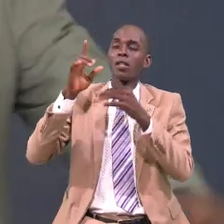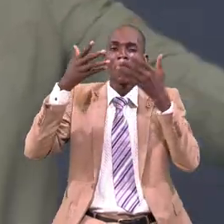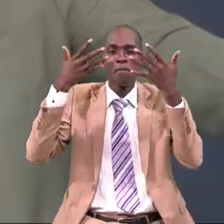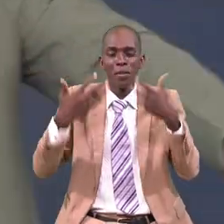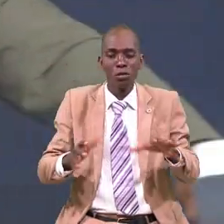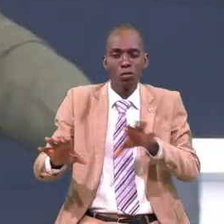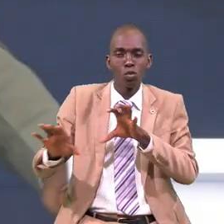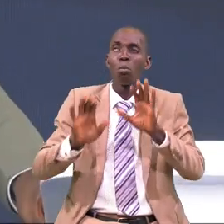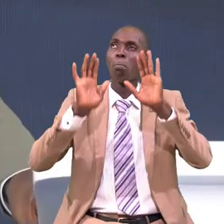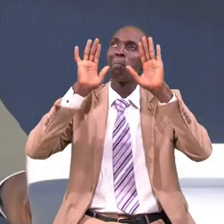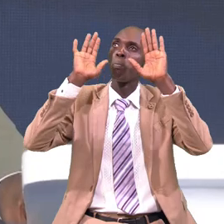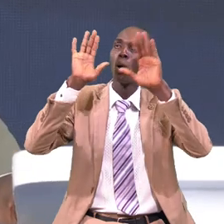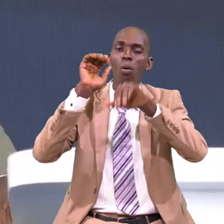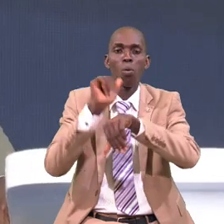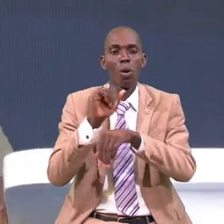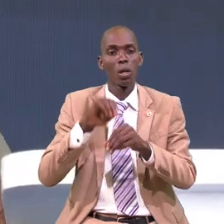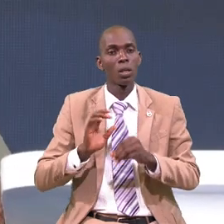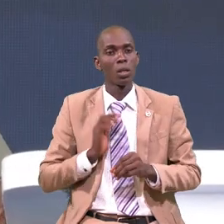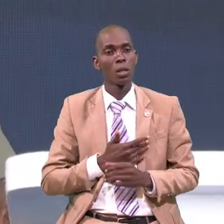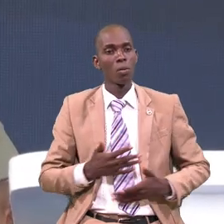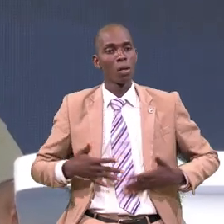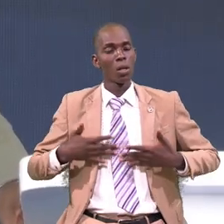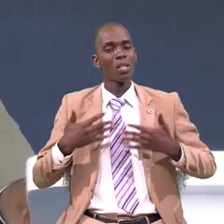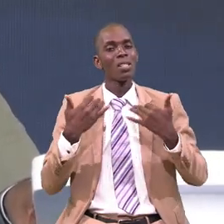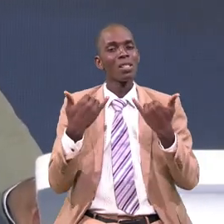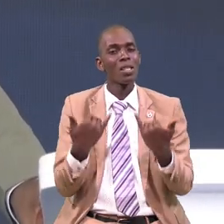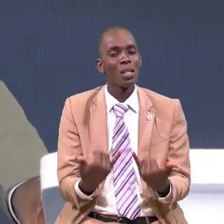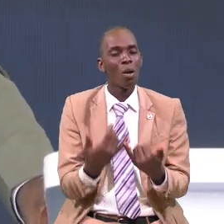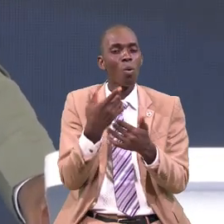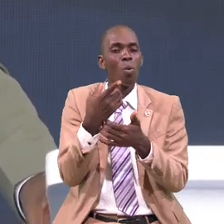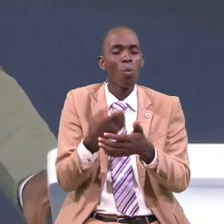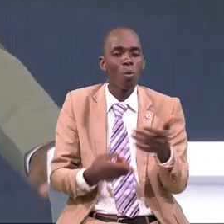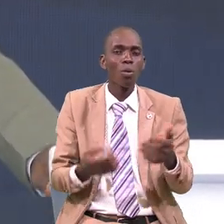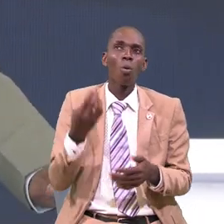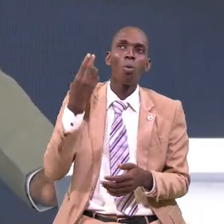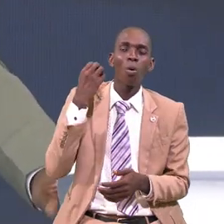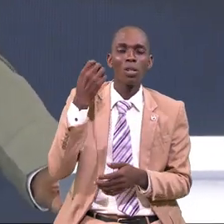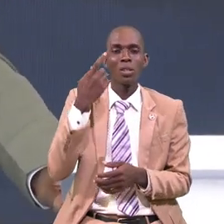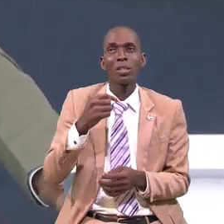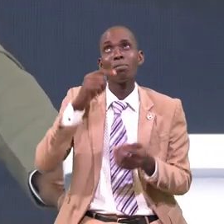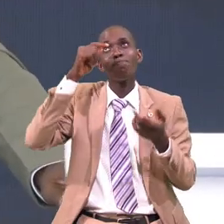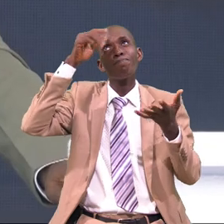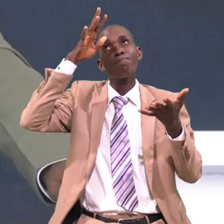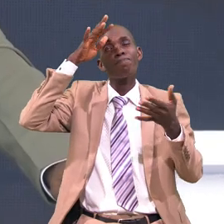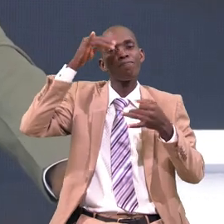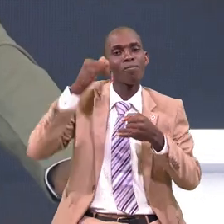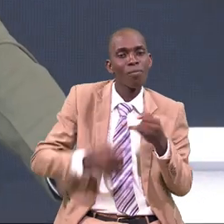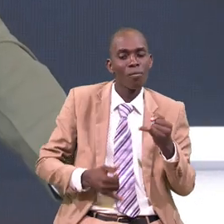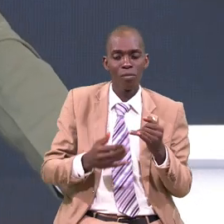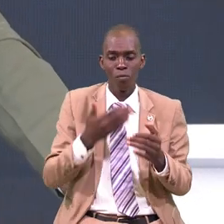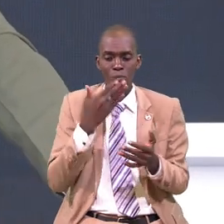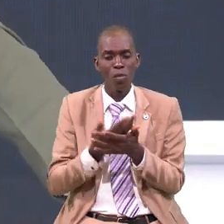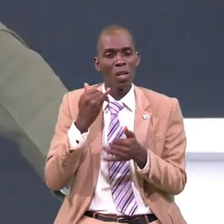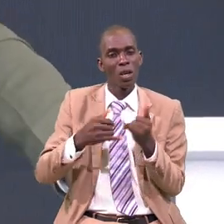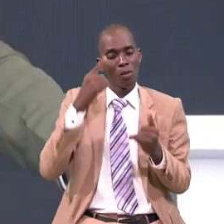lives, what's the expected end he has for us? To get